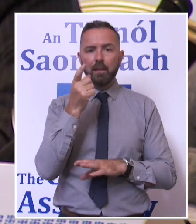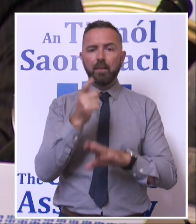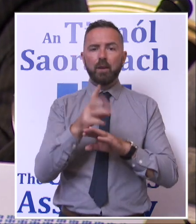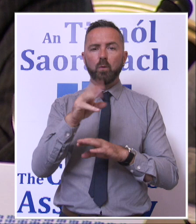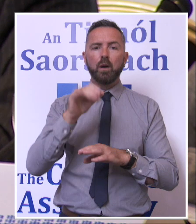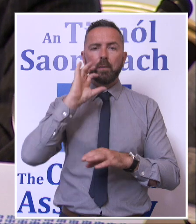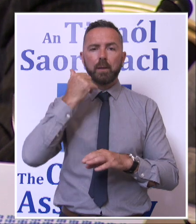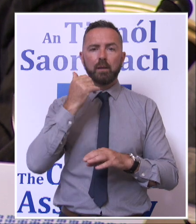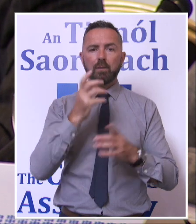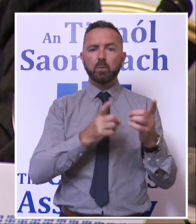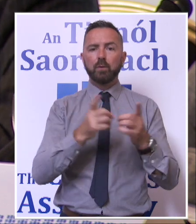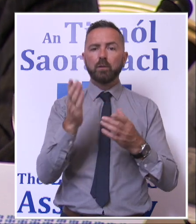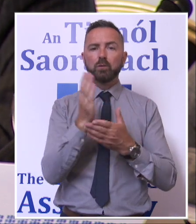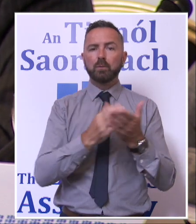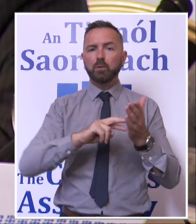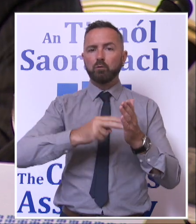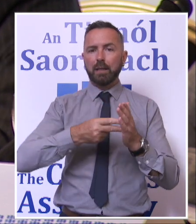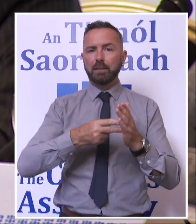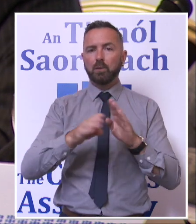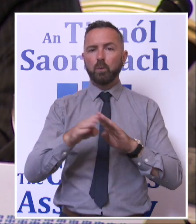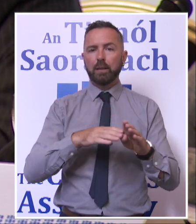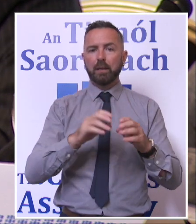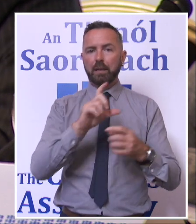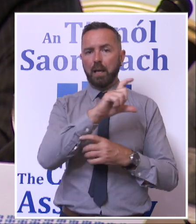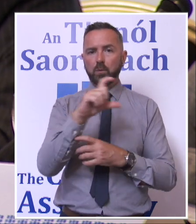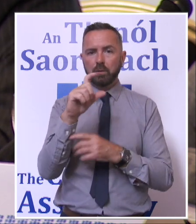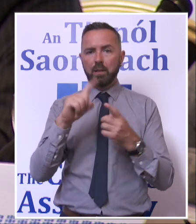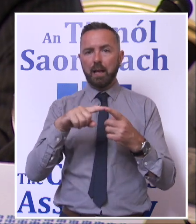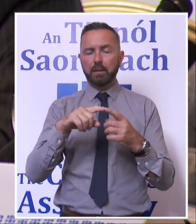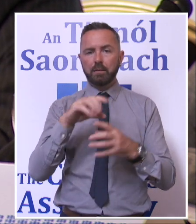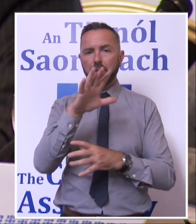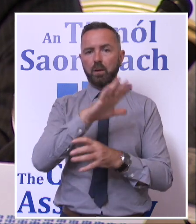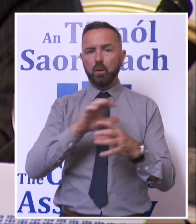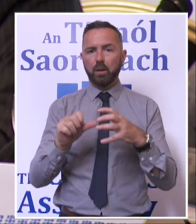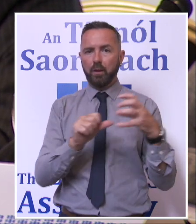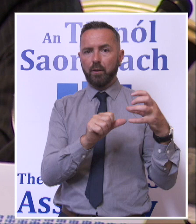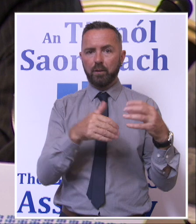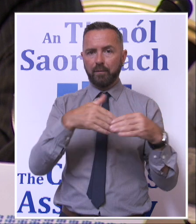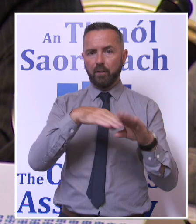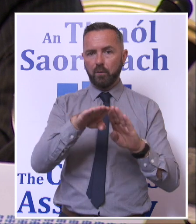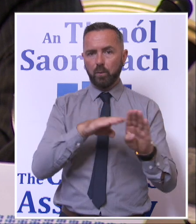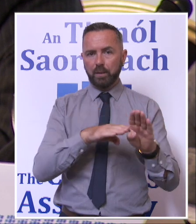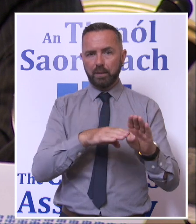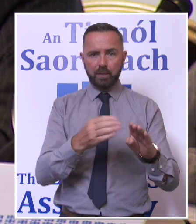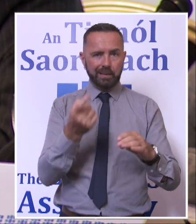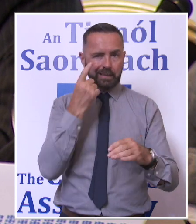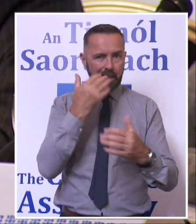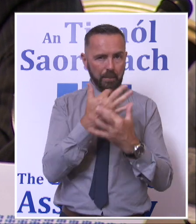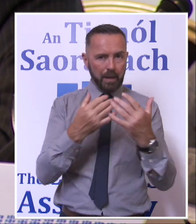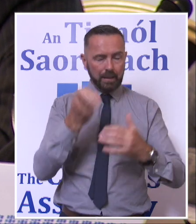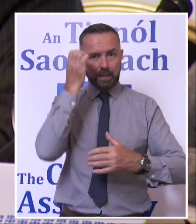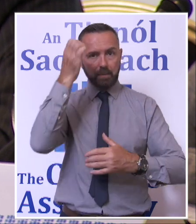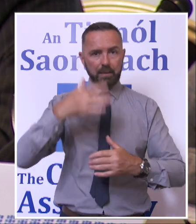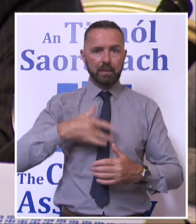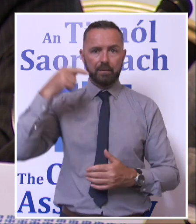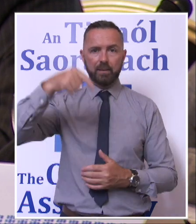economic strategy that the councillors and the local authorities would have had some involvement in. And a focus on consolidating Dublin city and suburbs, but